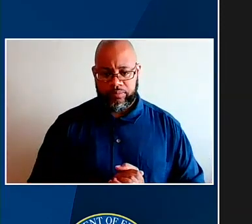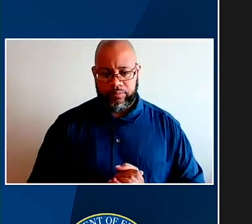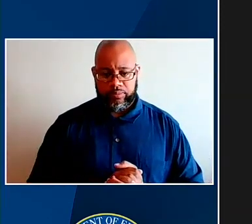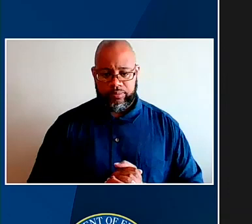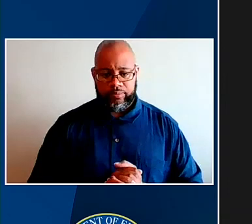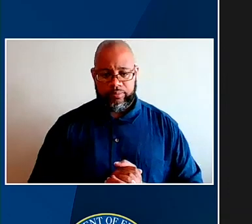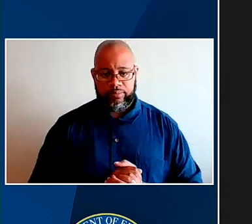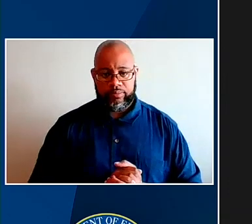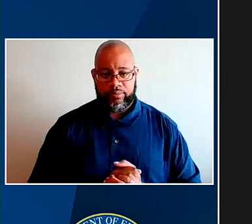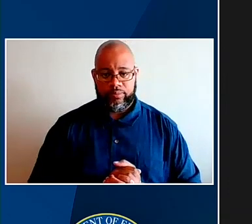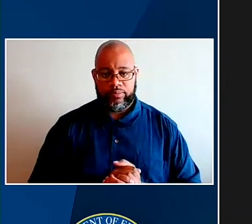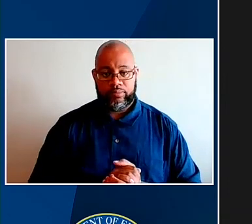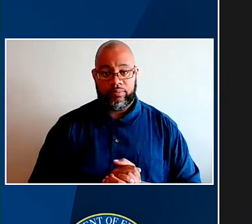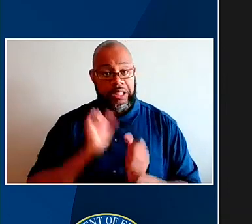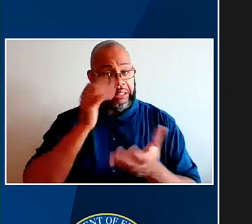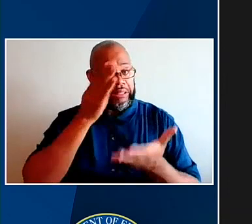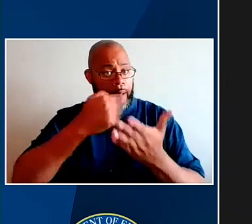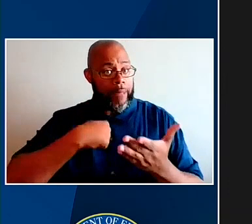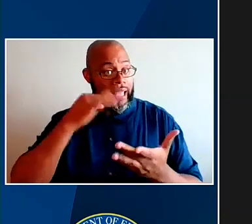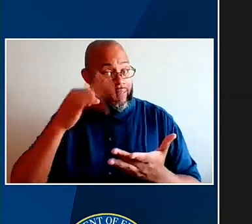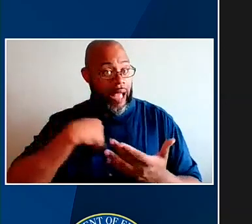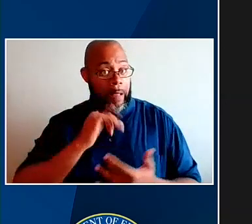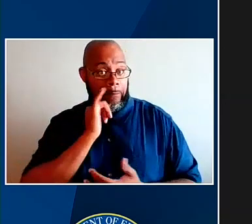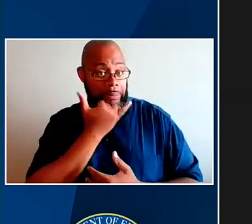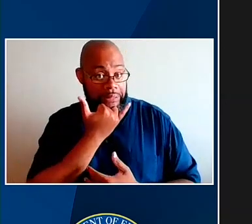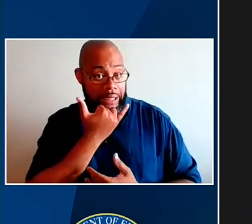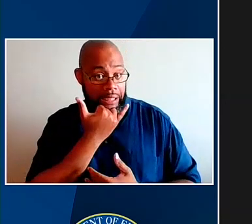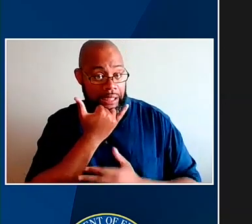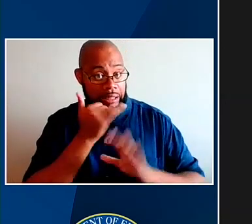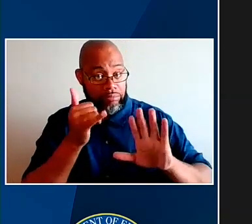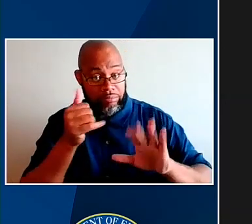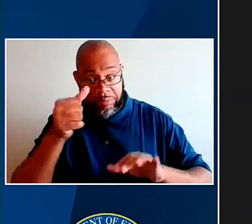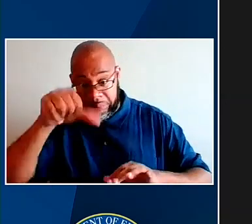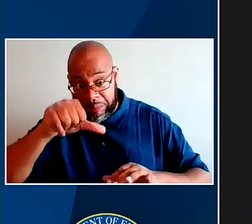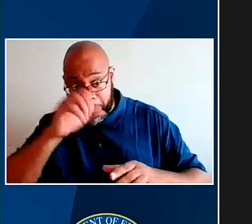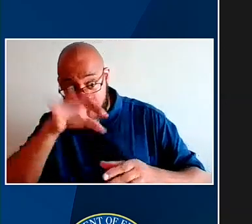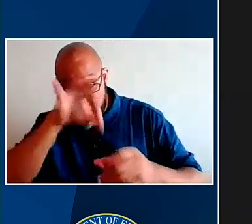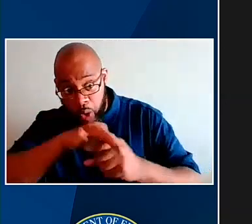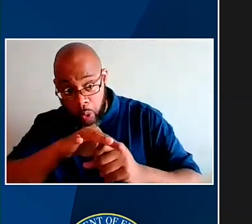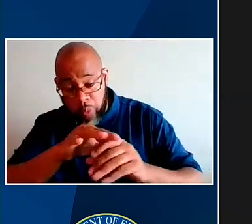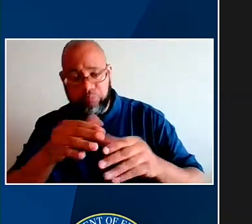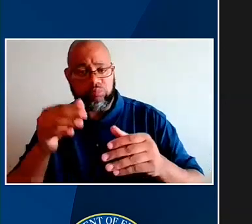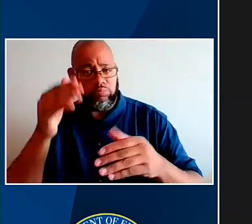And again, feel free to stop me if I missed a thumb.